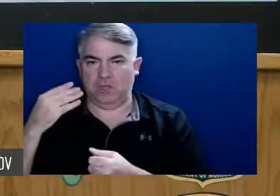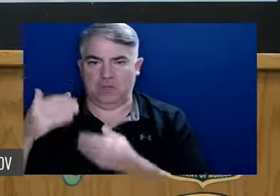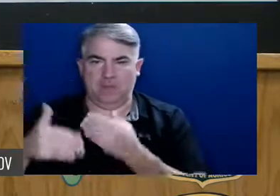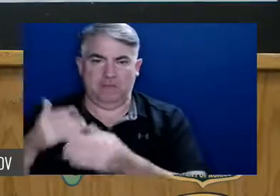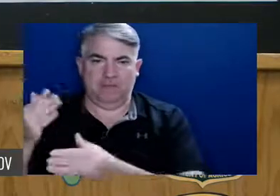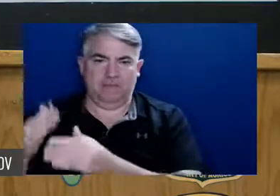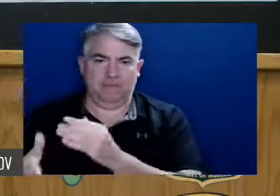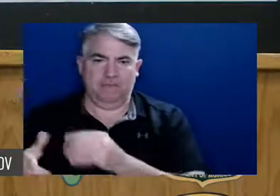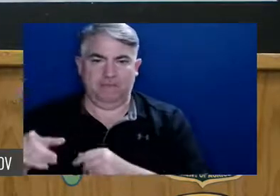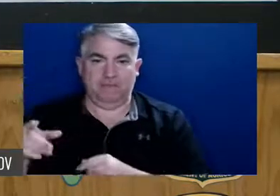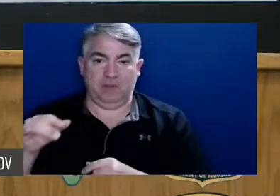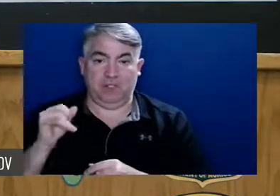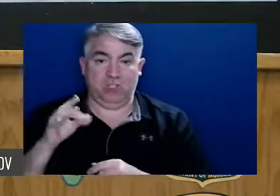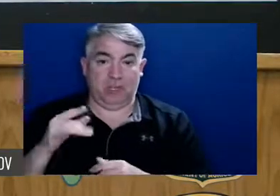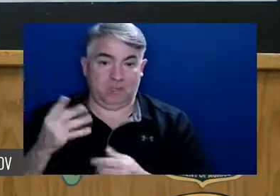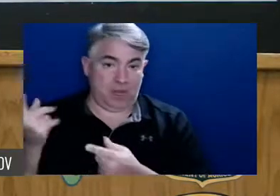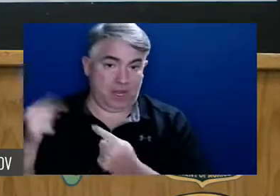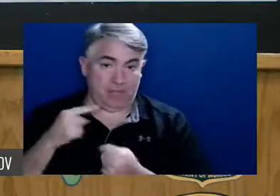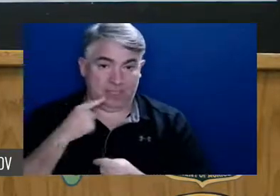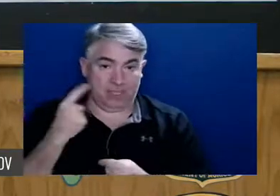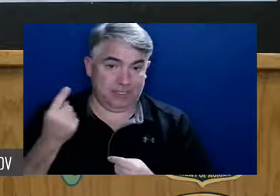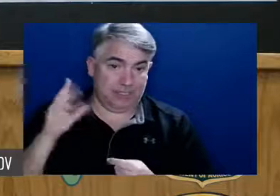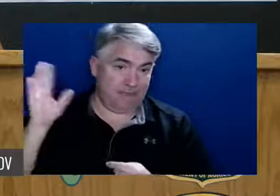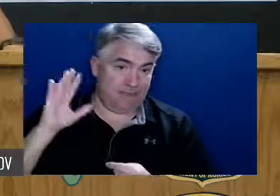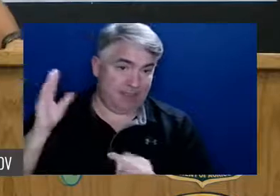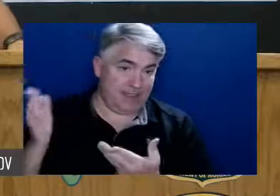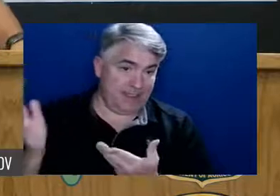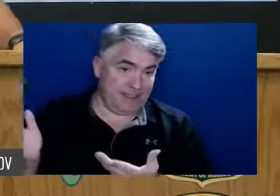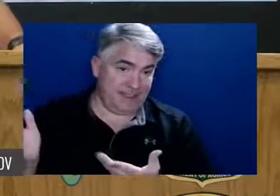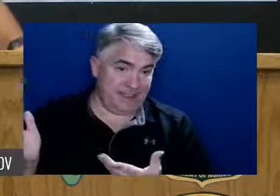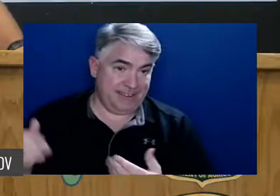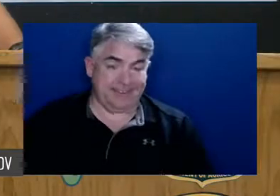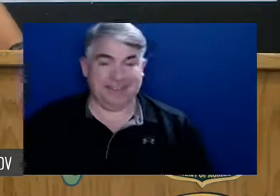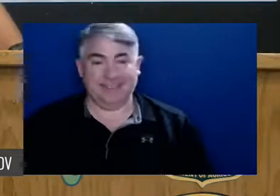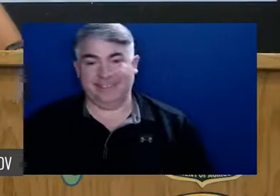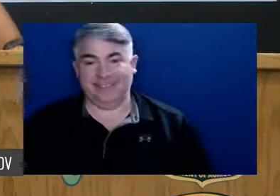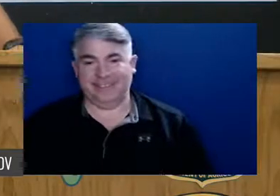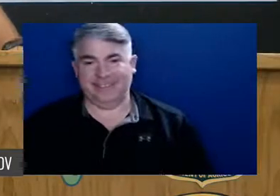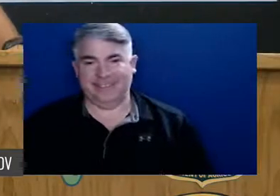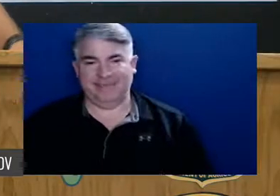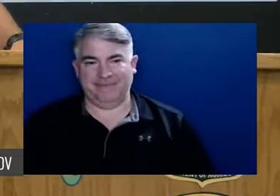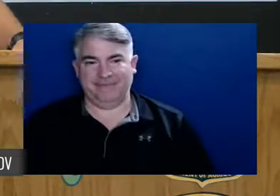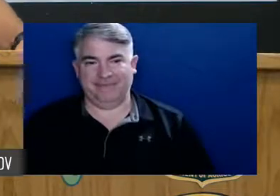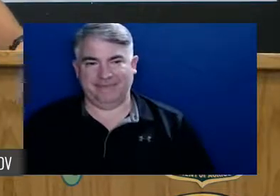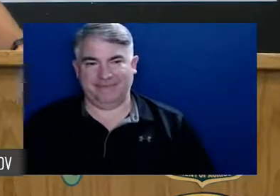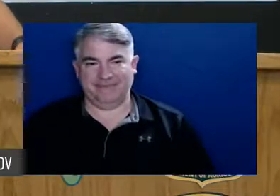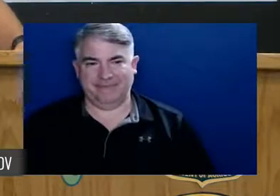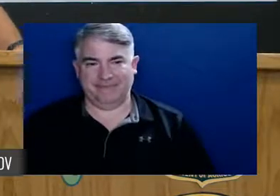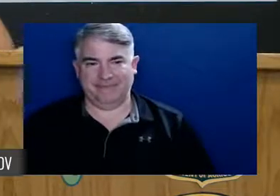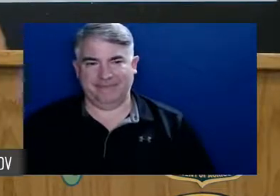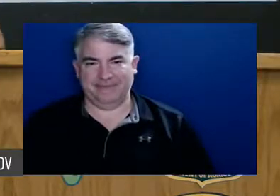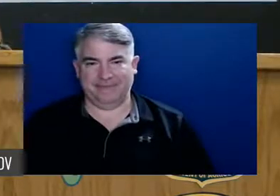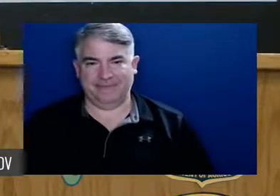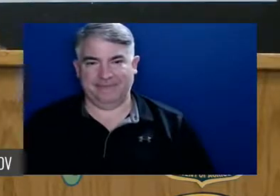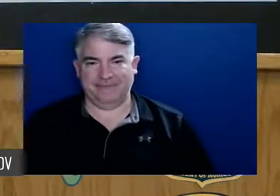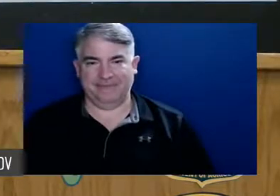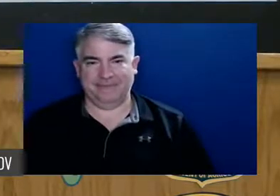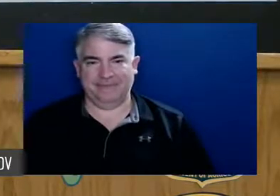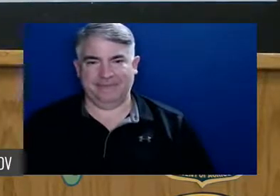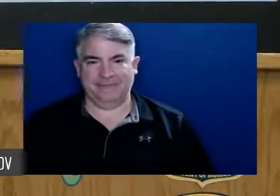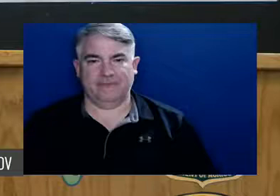the folks? He's getting ready to he'll be running the meeting